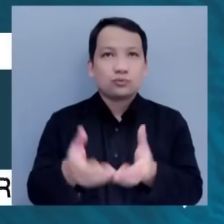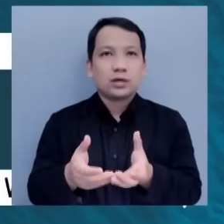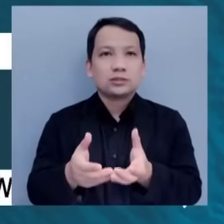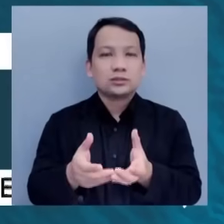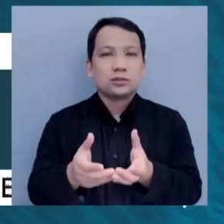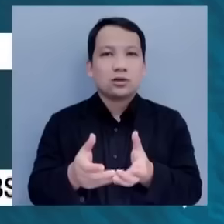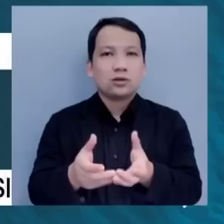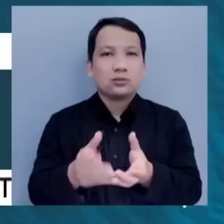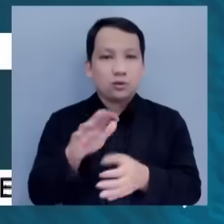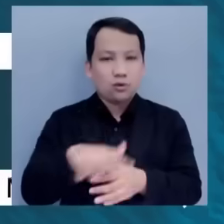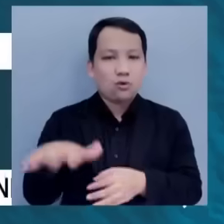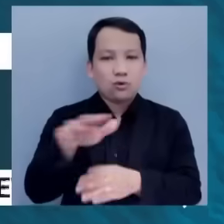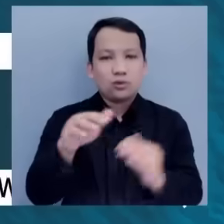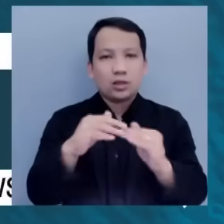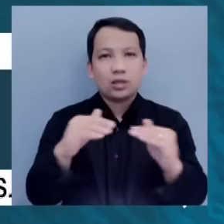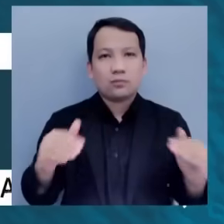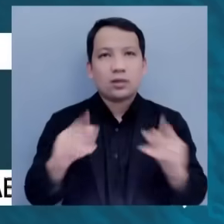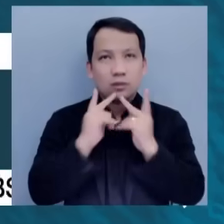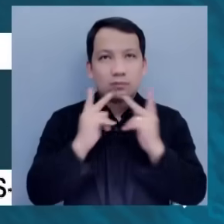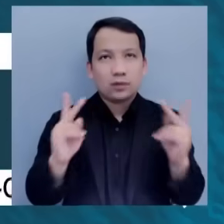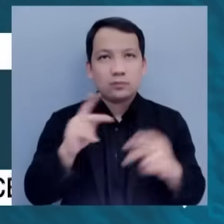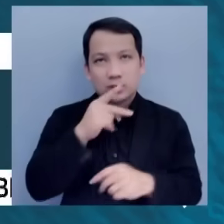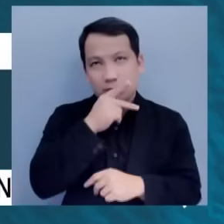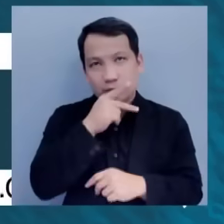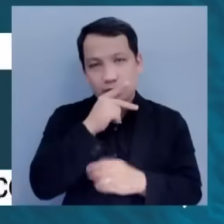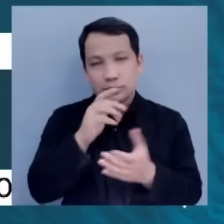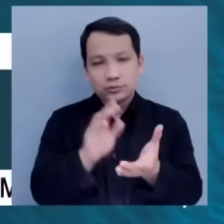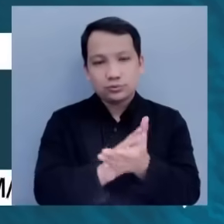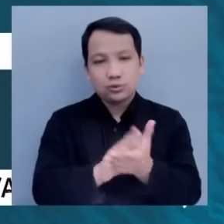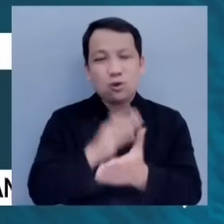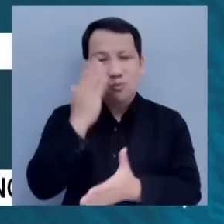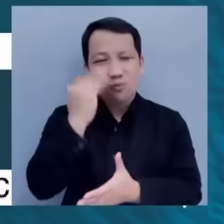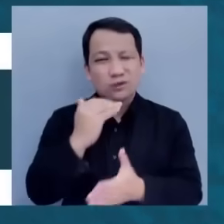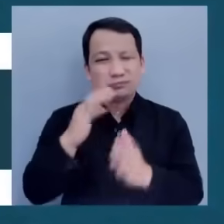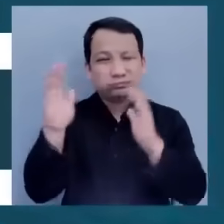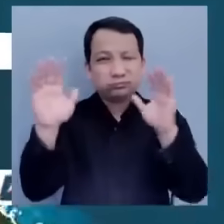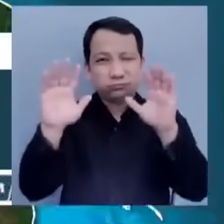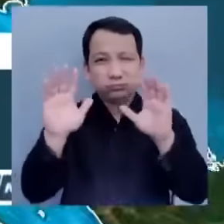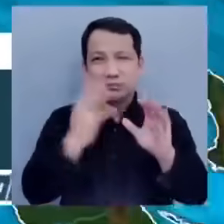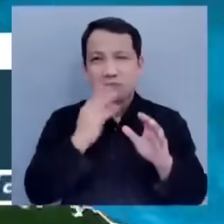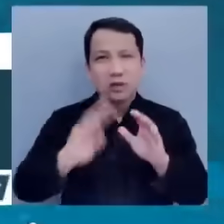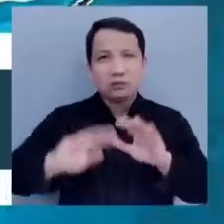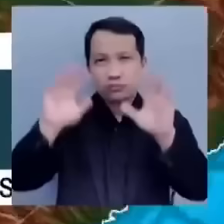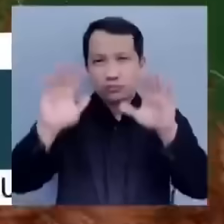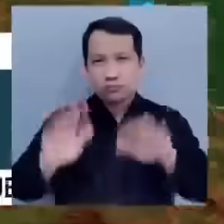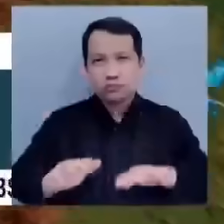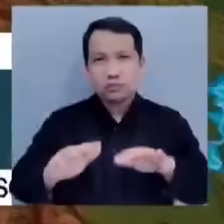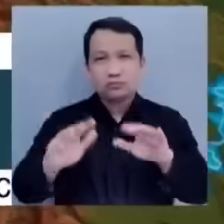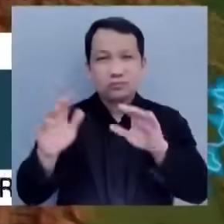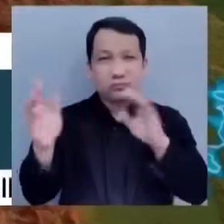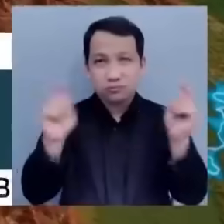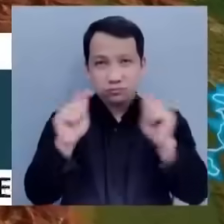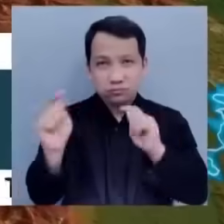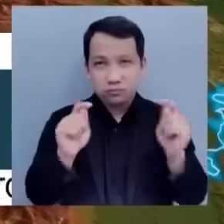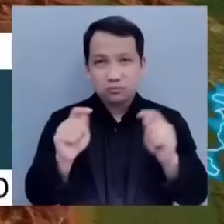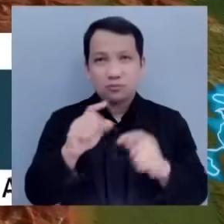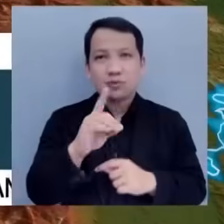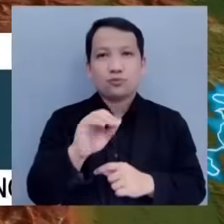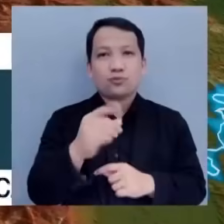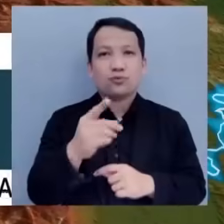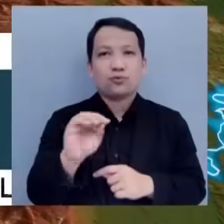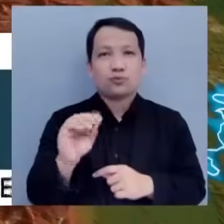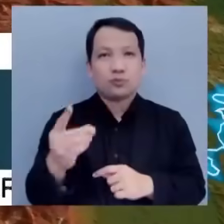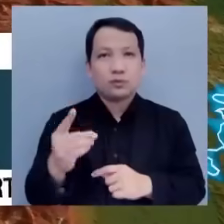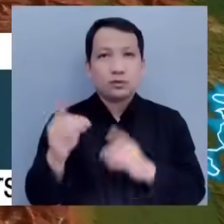all levels, public and private today, due to tropical storm or tropical depression Dodong. And that's the latest in